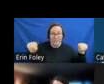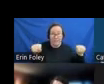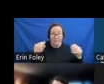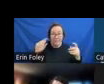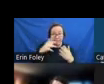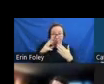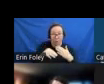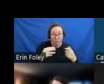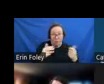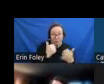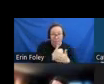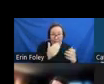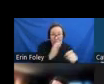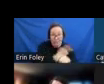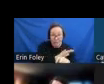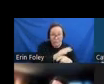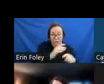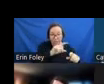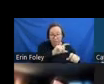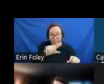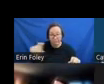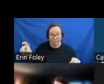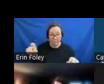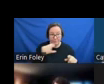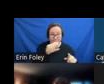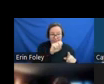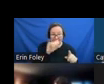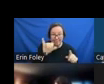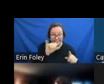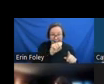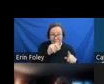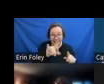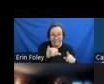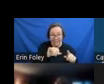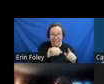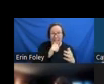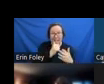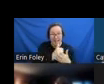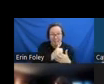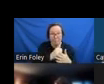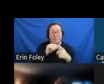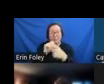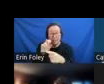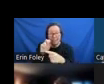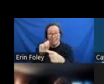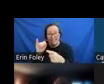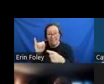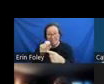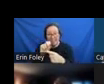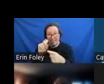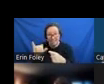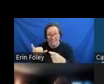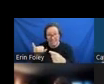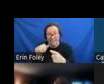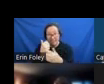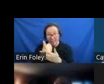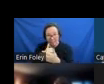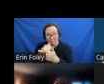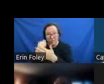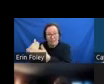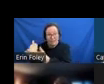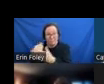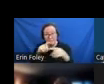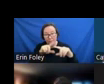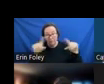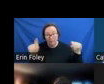can see that some of these governmental funding streams appear in all 3 columns, and they are in blue